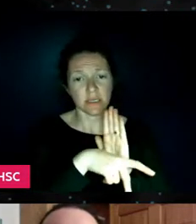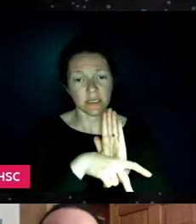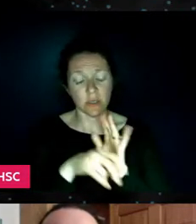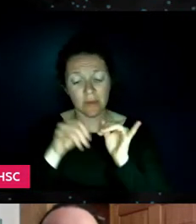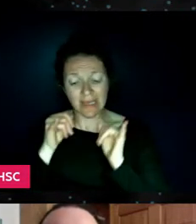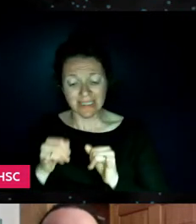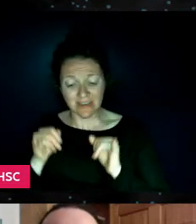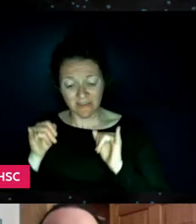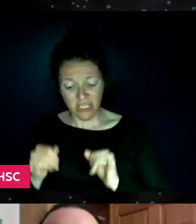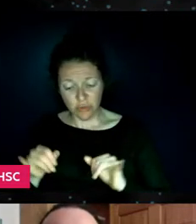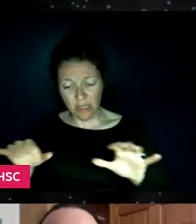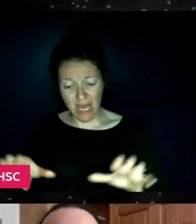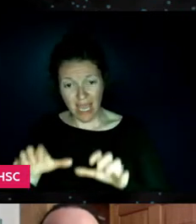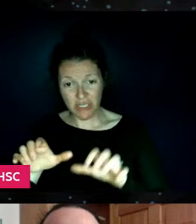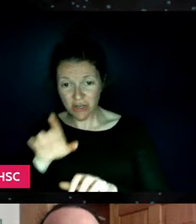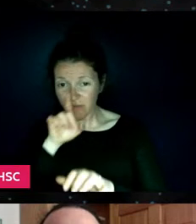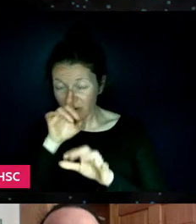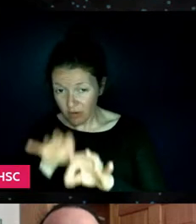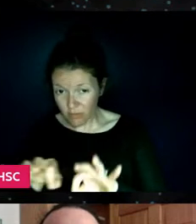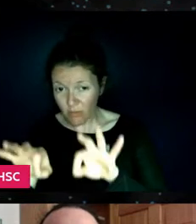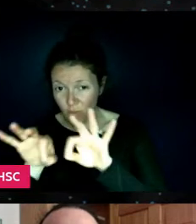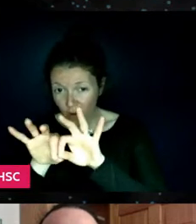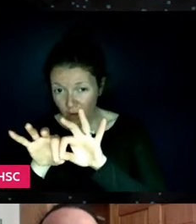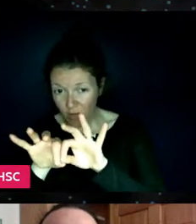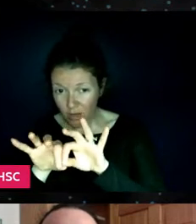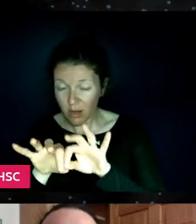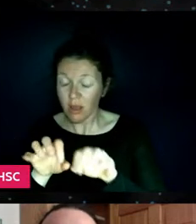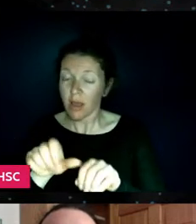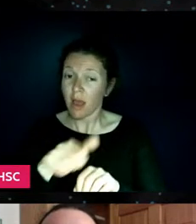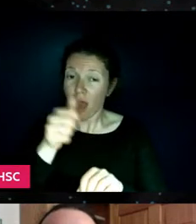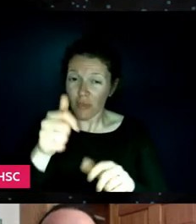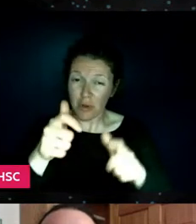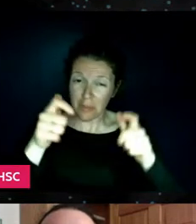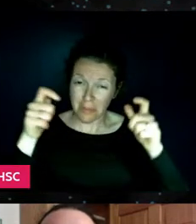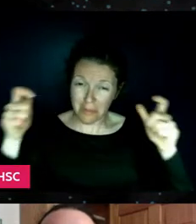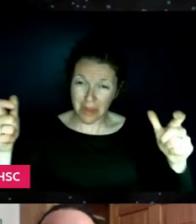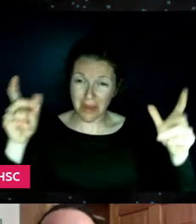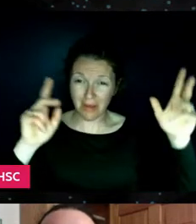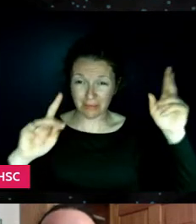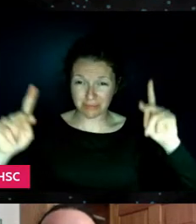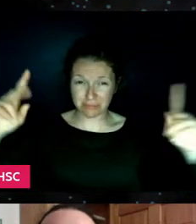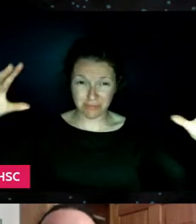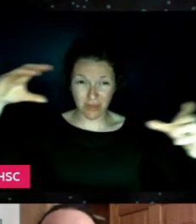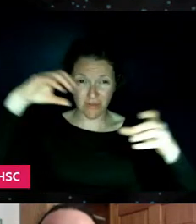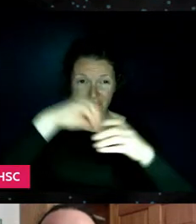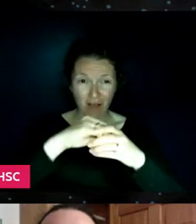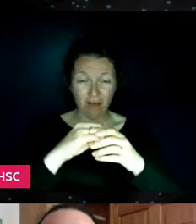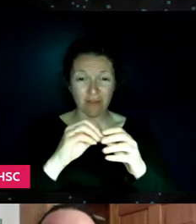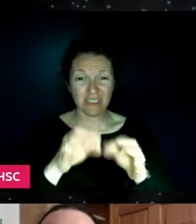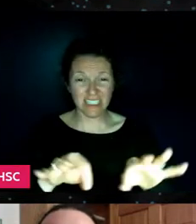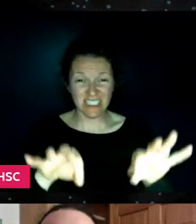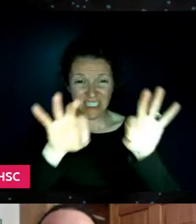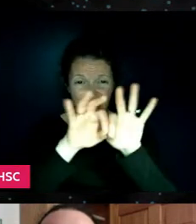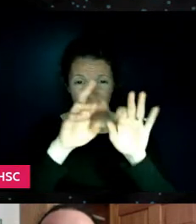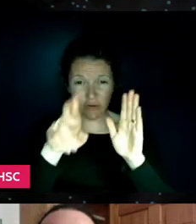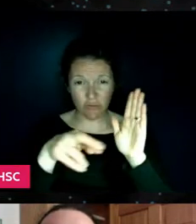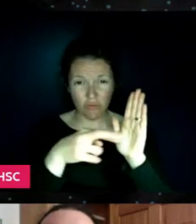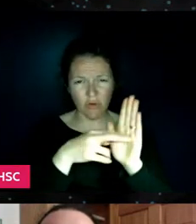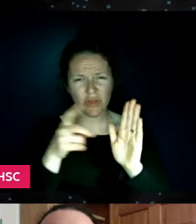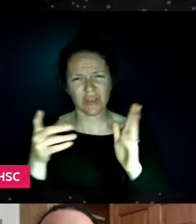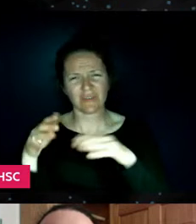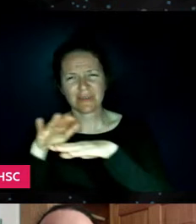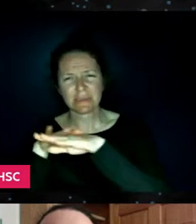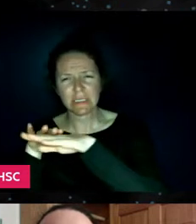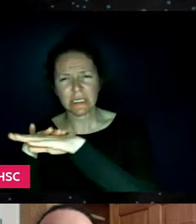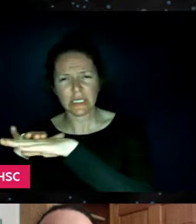are important, there are major actors that play a significant role. And so I'm wondering if you could talk, and you've hit on this in many